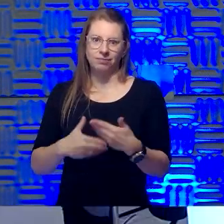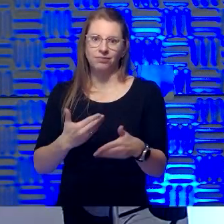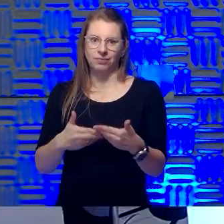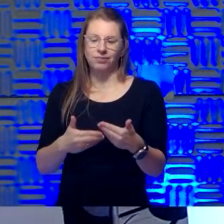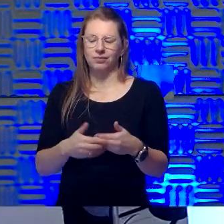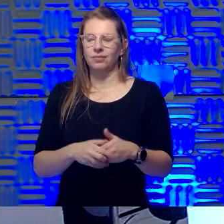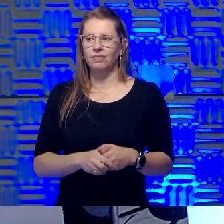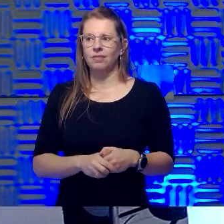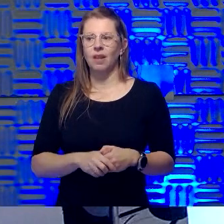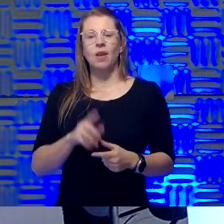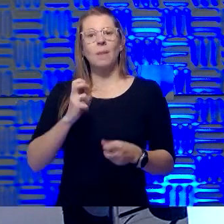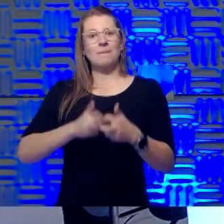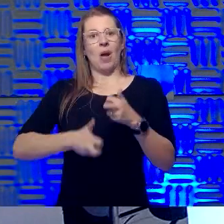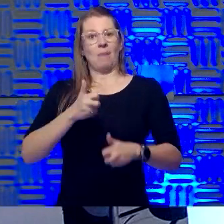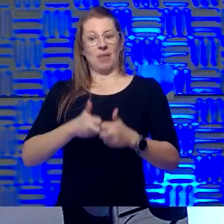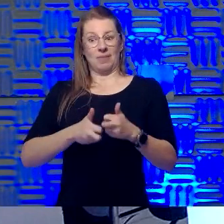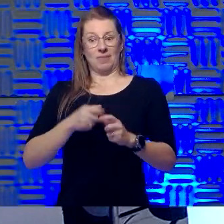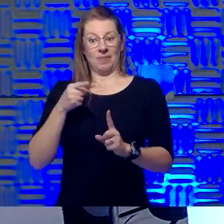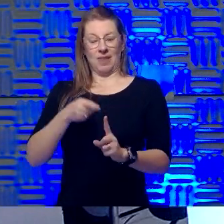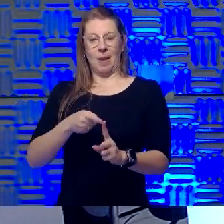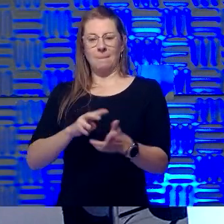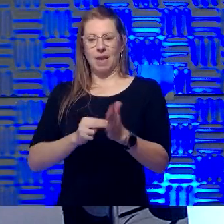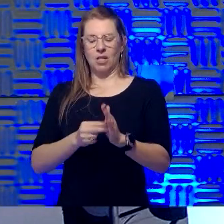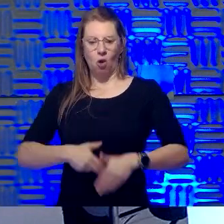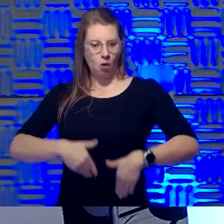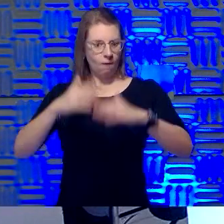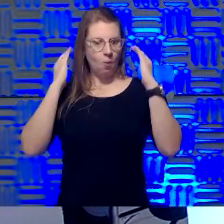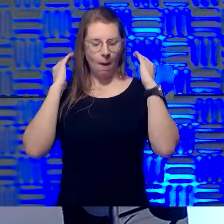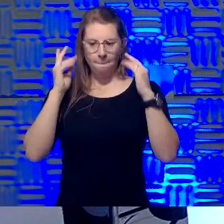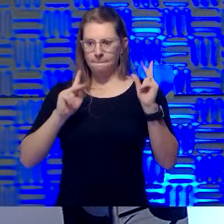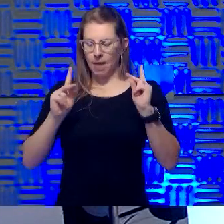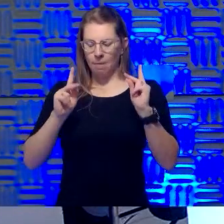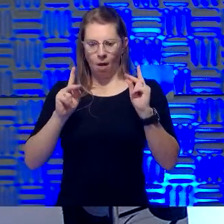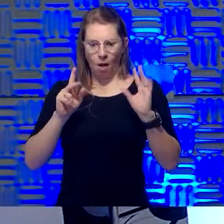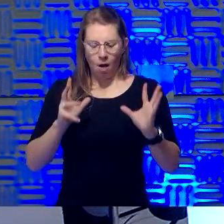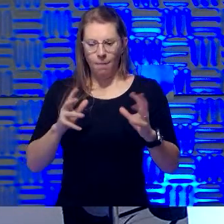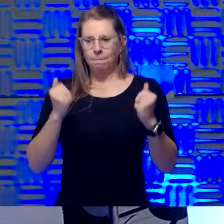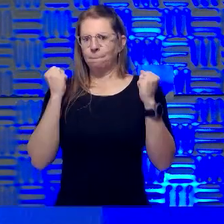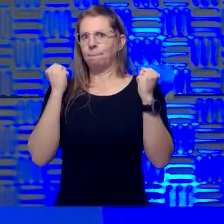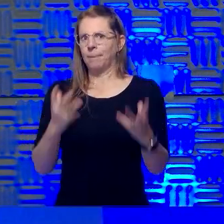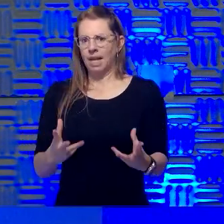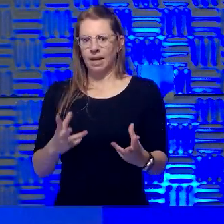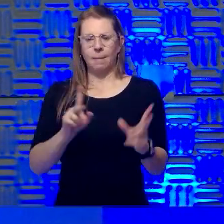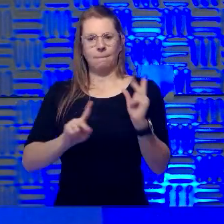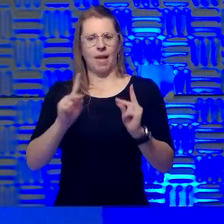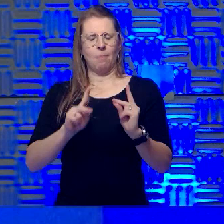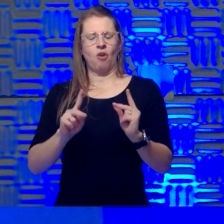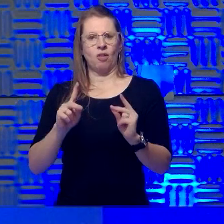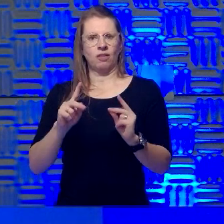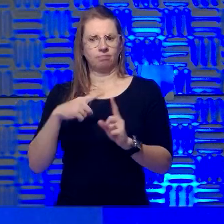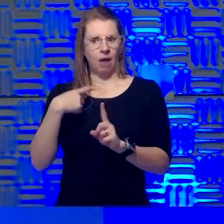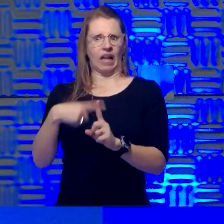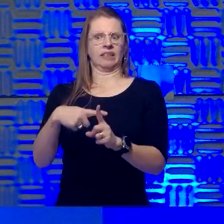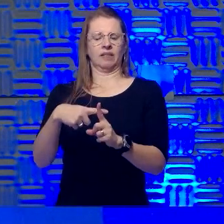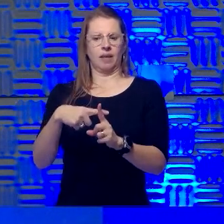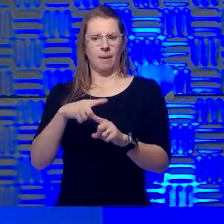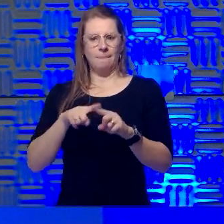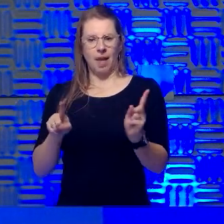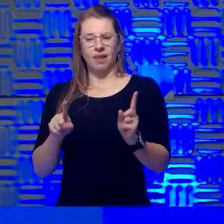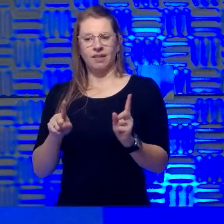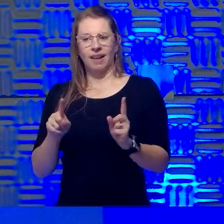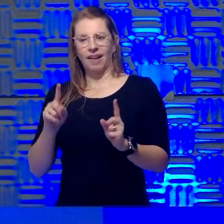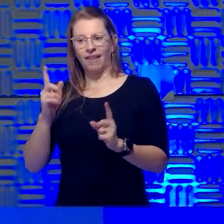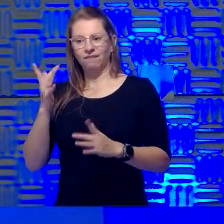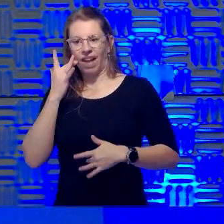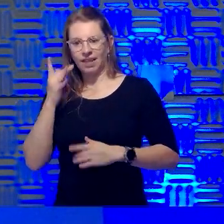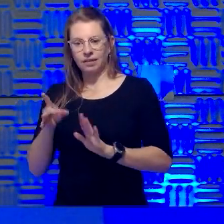the overwhelming numbers of the people that get infected. So even those small percentages are large numbers. And again, we